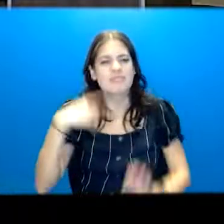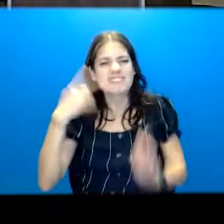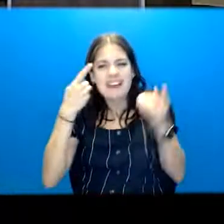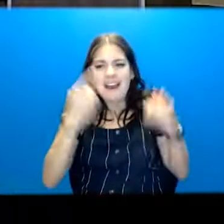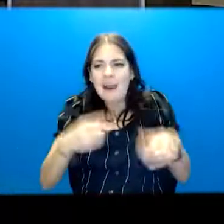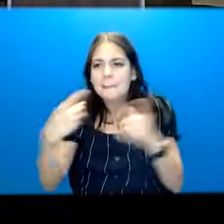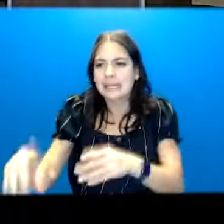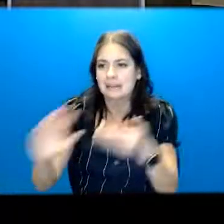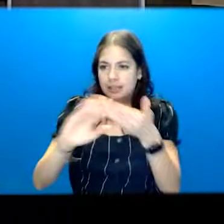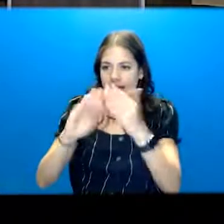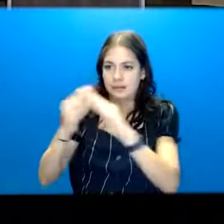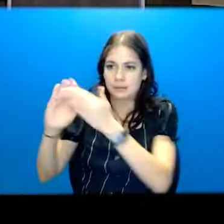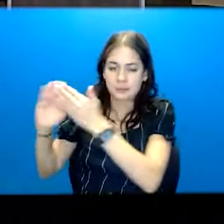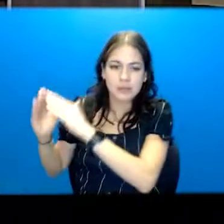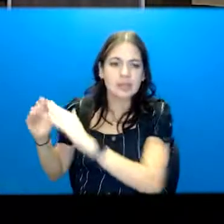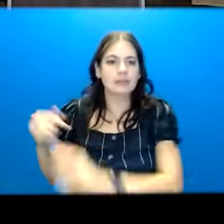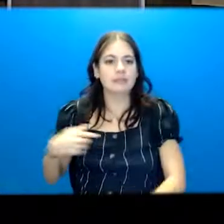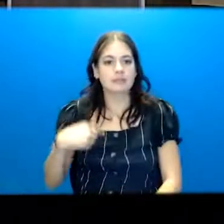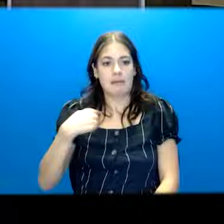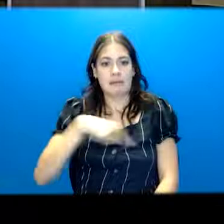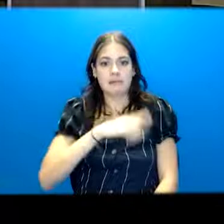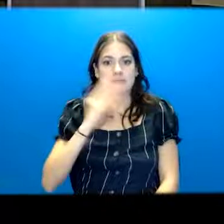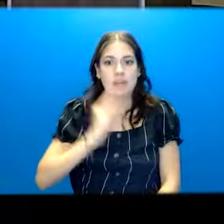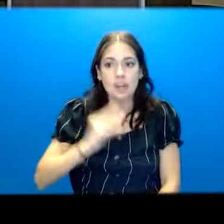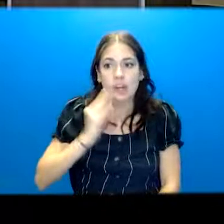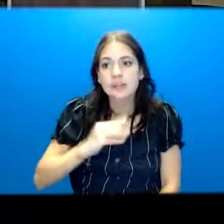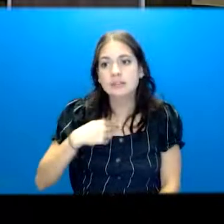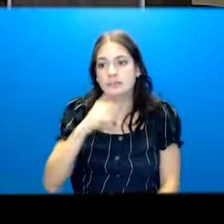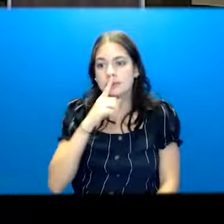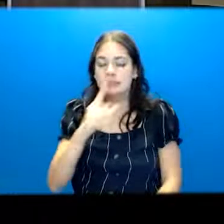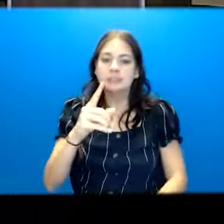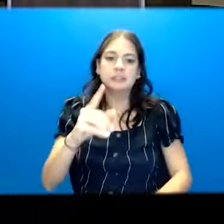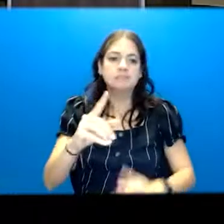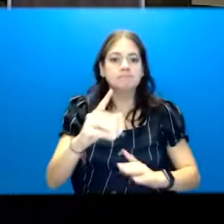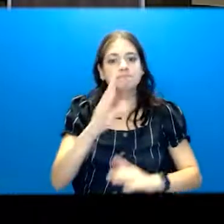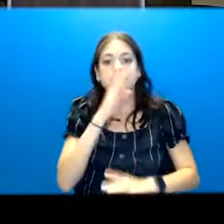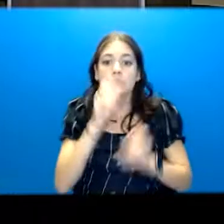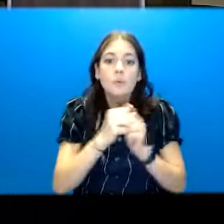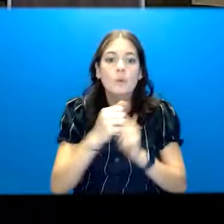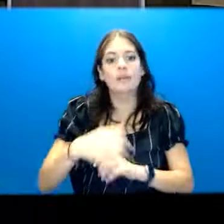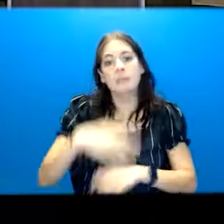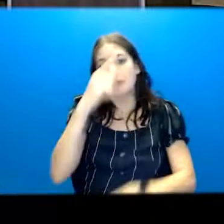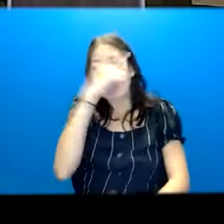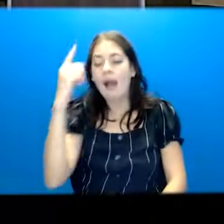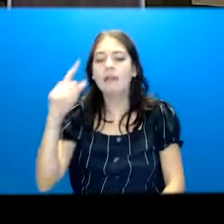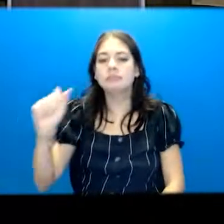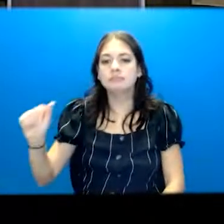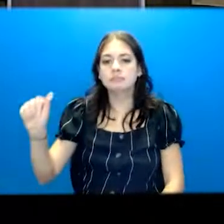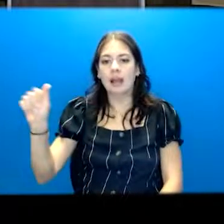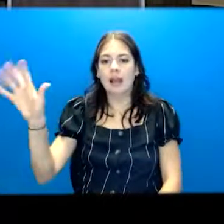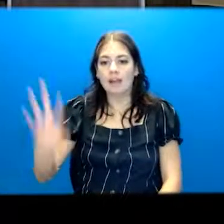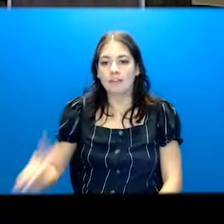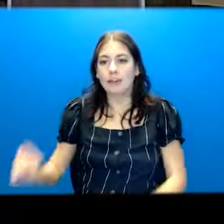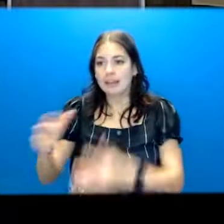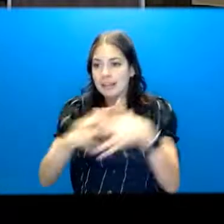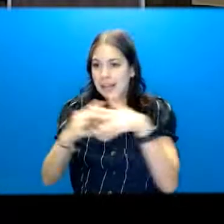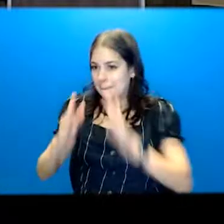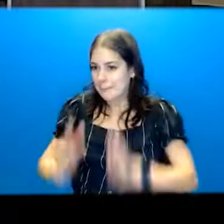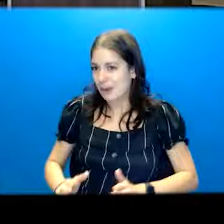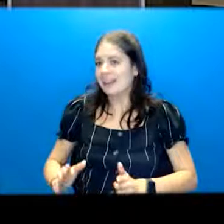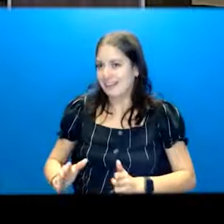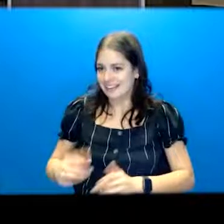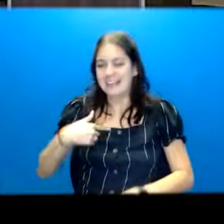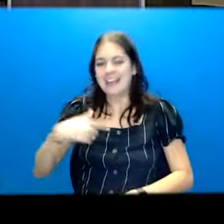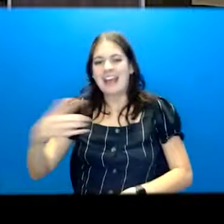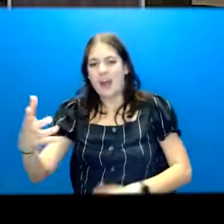within the community. When I had the experience of really talking with Black African American families, the biggest thing was I want